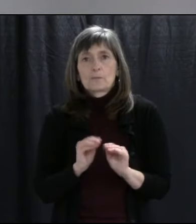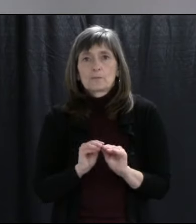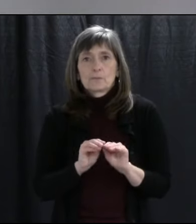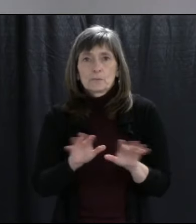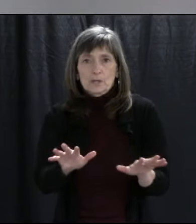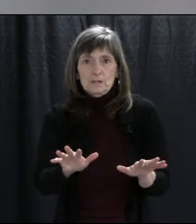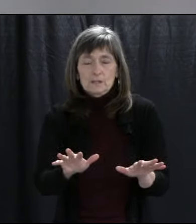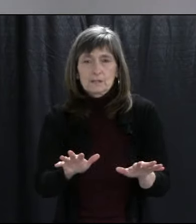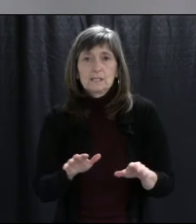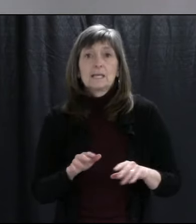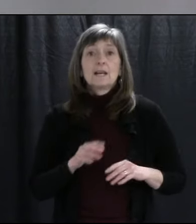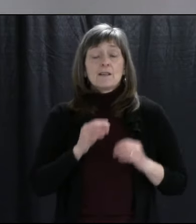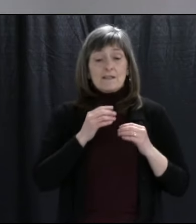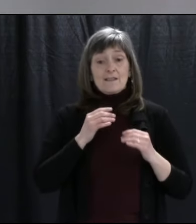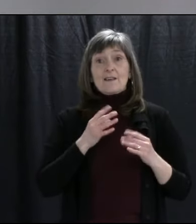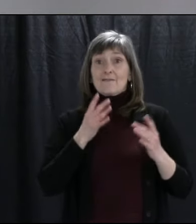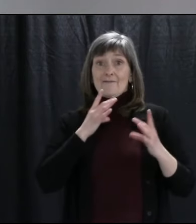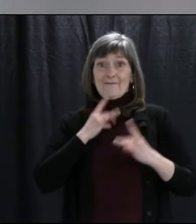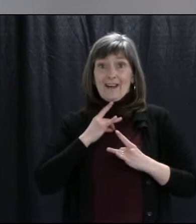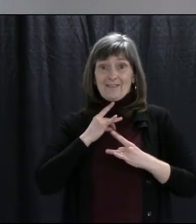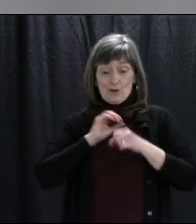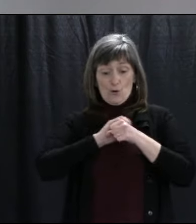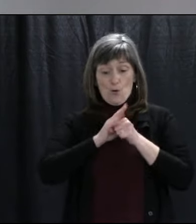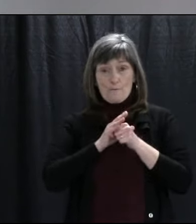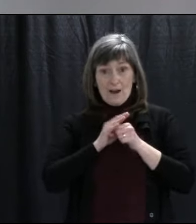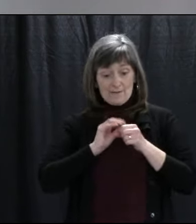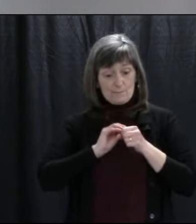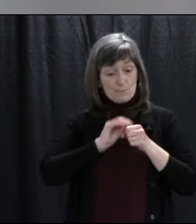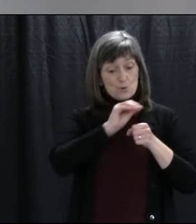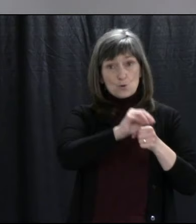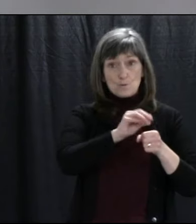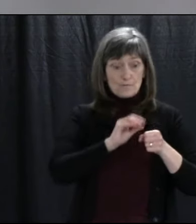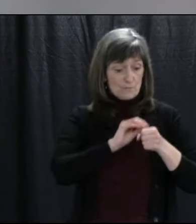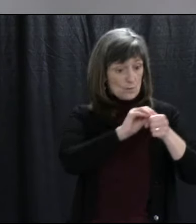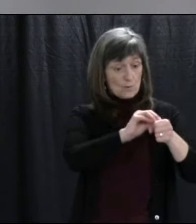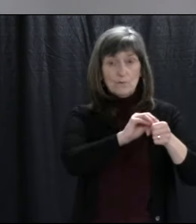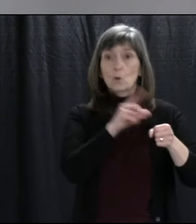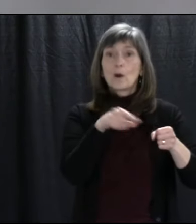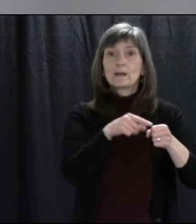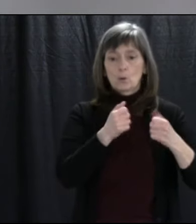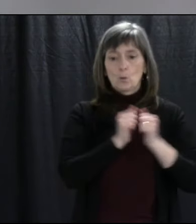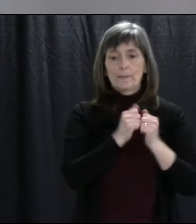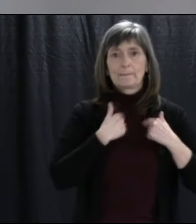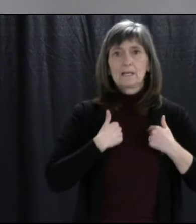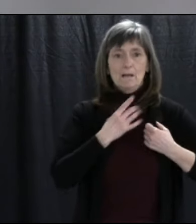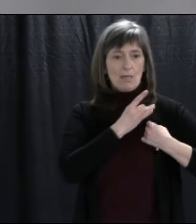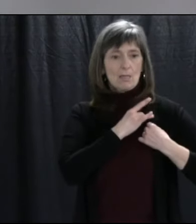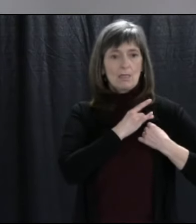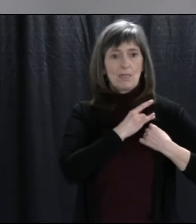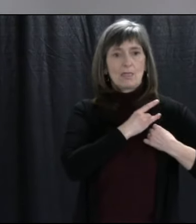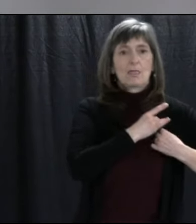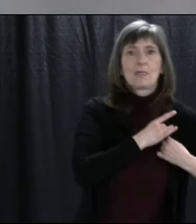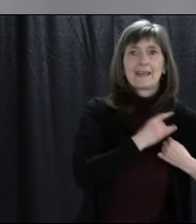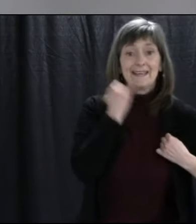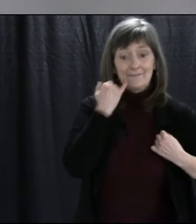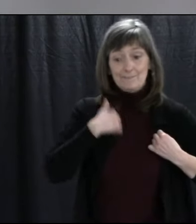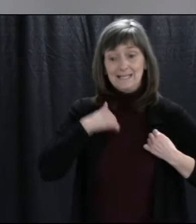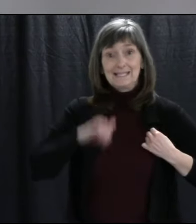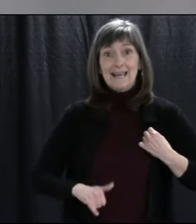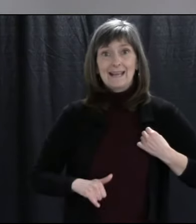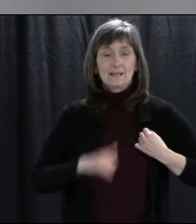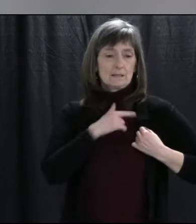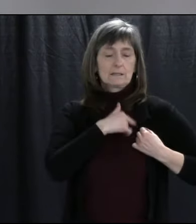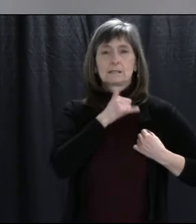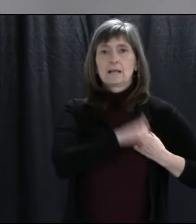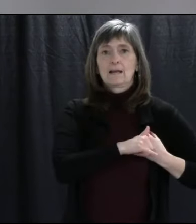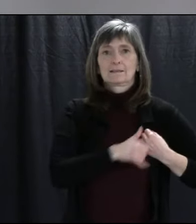only moves when people move. If you do not move, the virus cannot move. And as Dr. Tamar, Medical Officer of